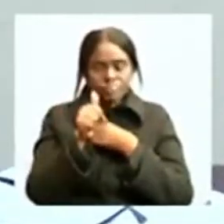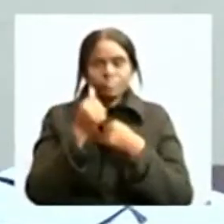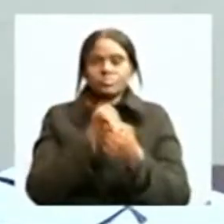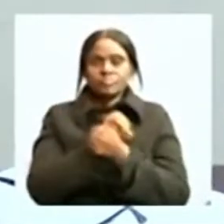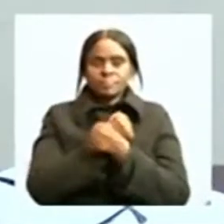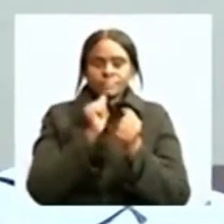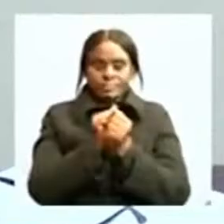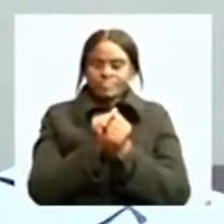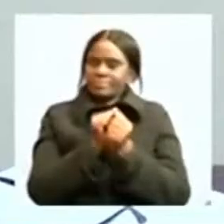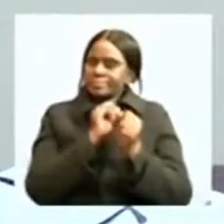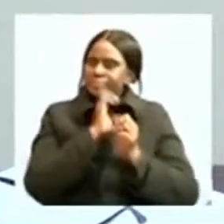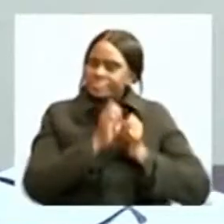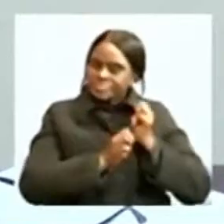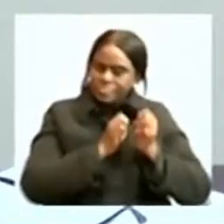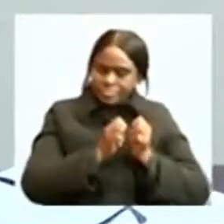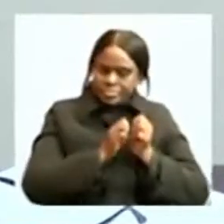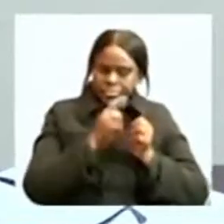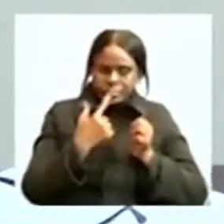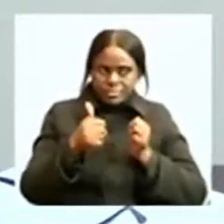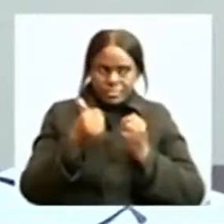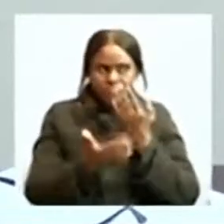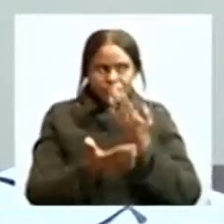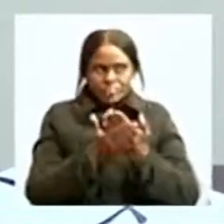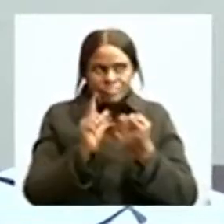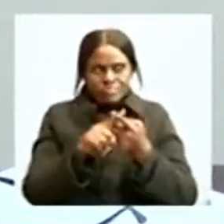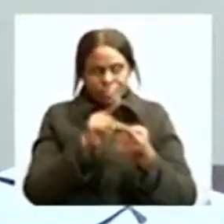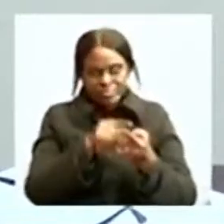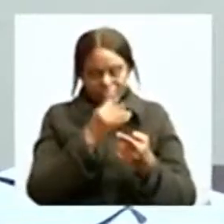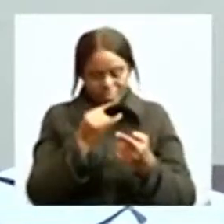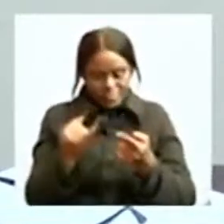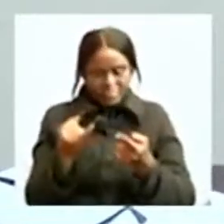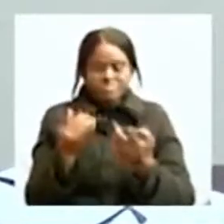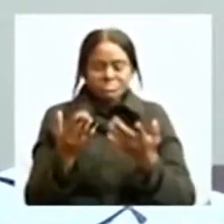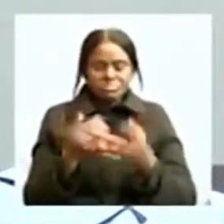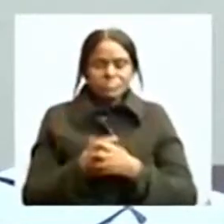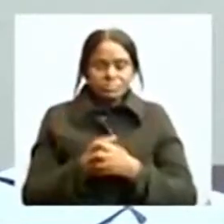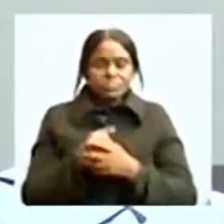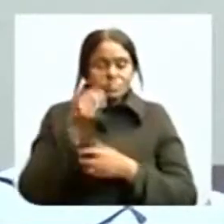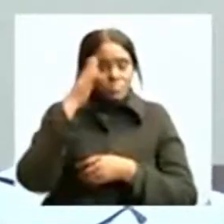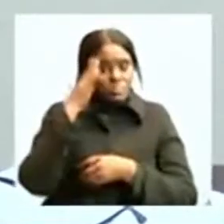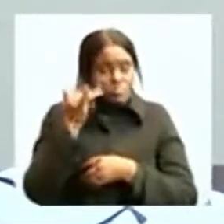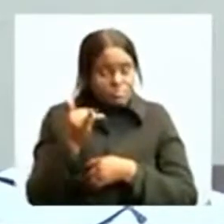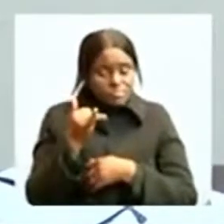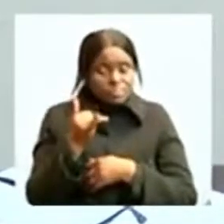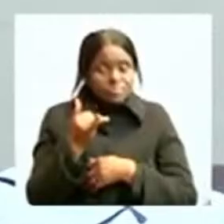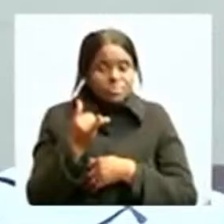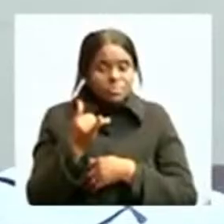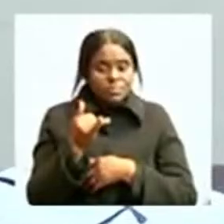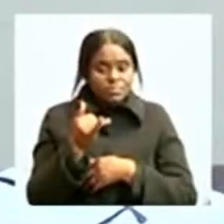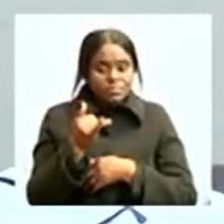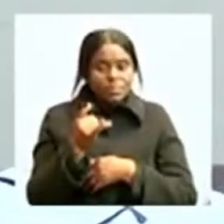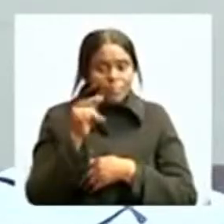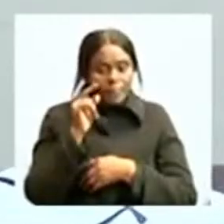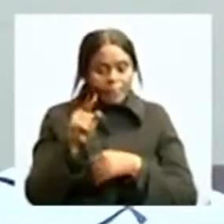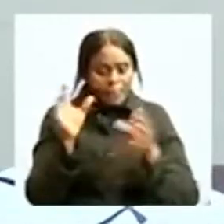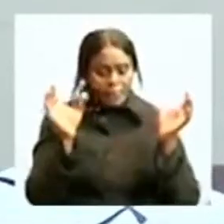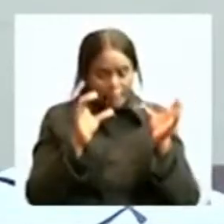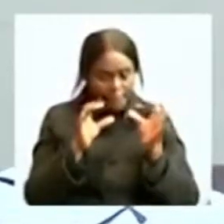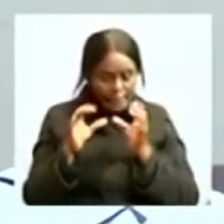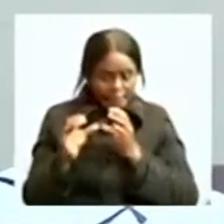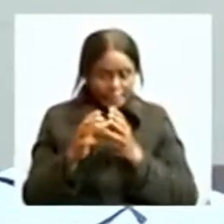passion and the emotion that is attached to this issue is why are the